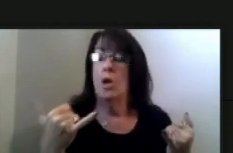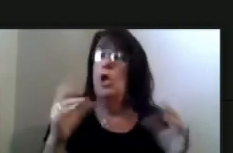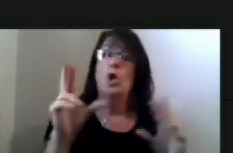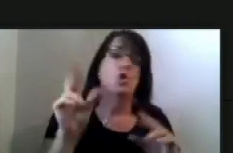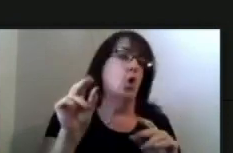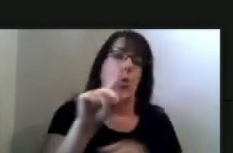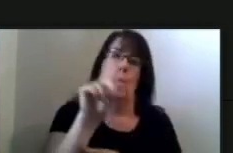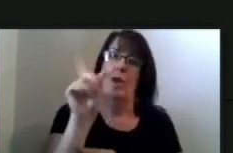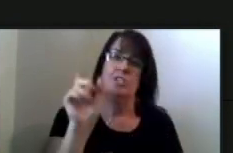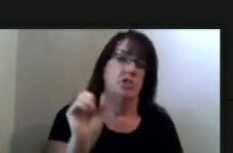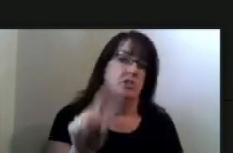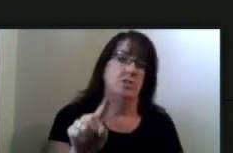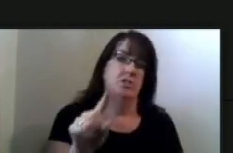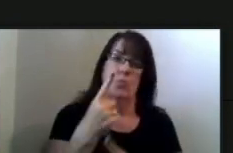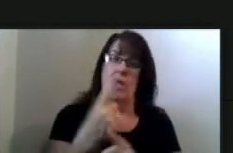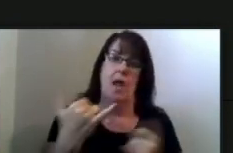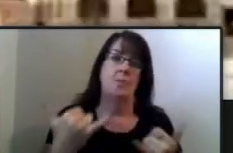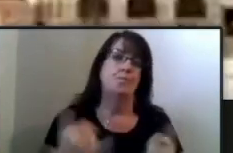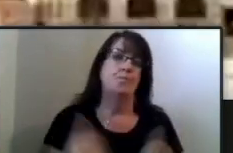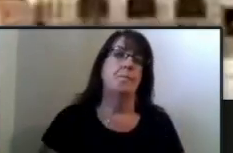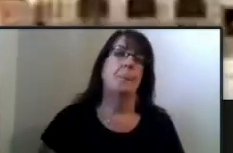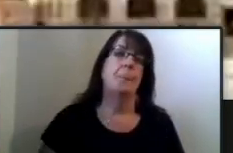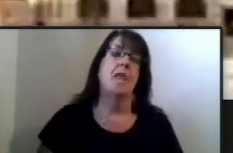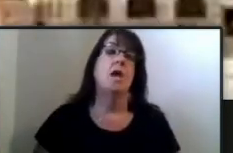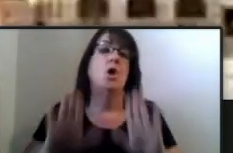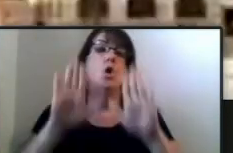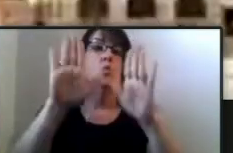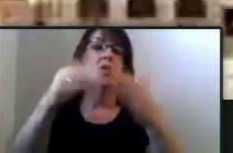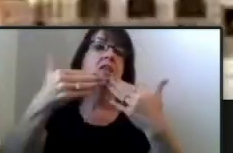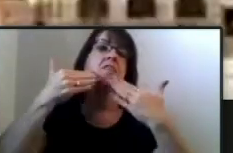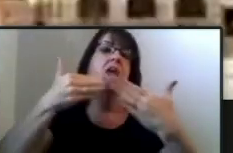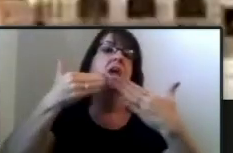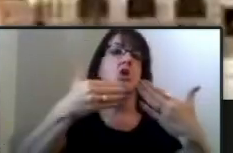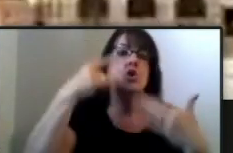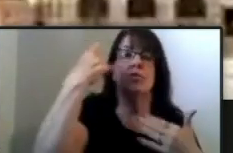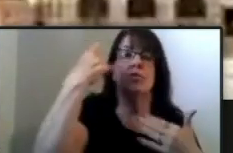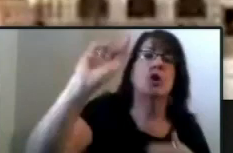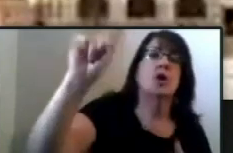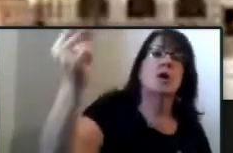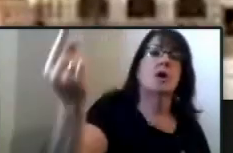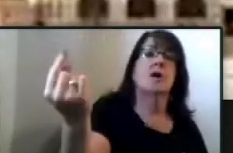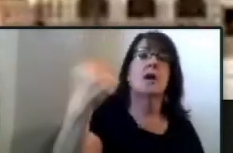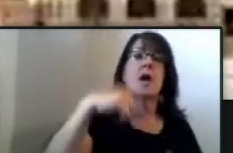don't. Okay. So great. Thank you all for being here.